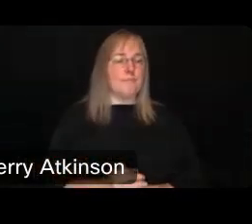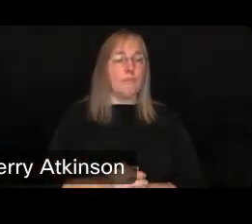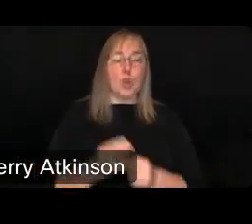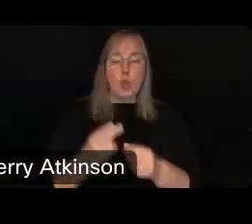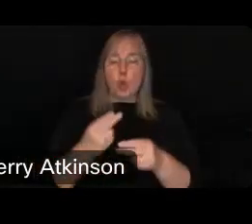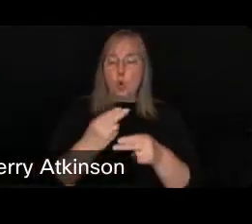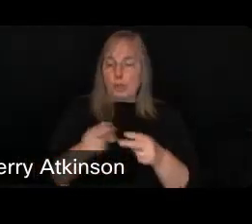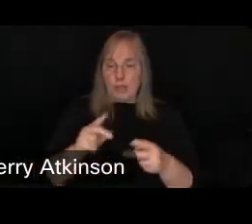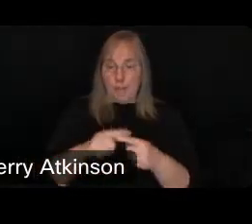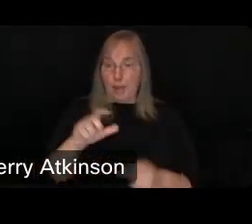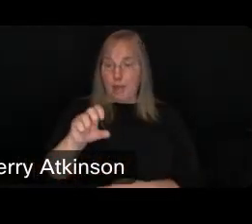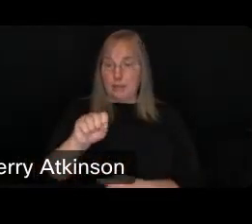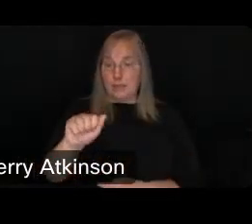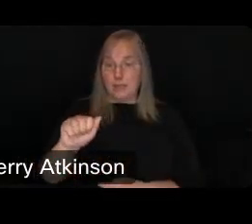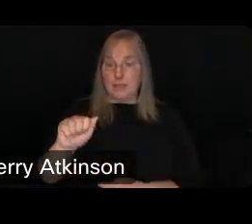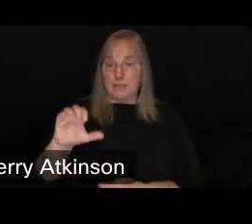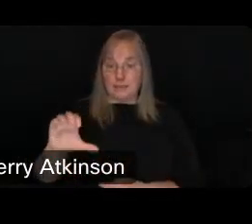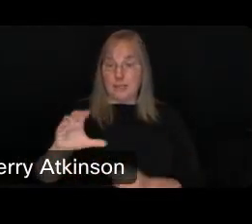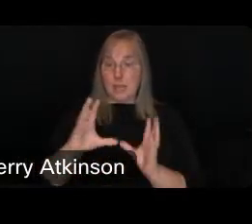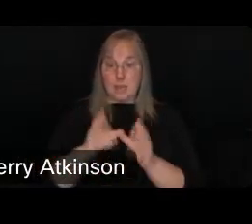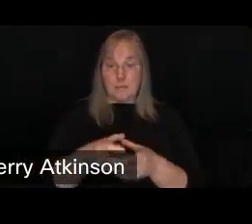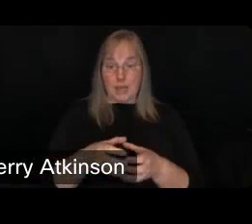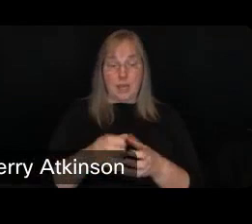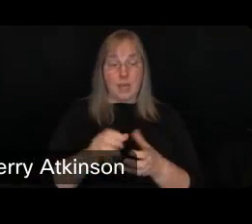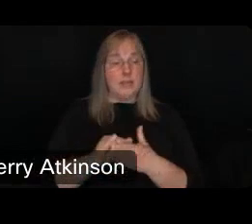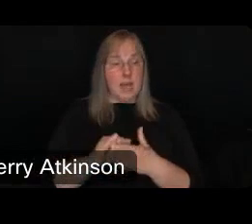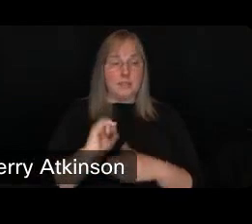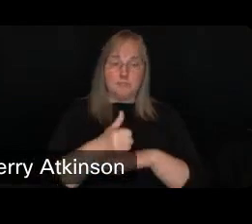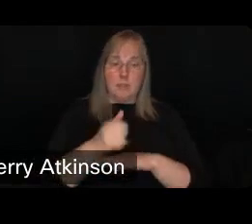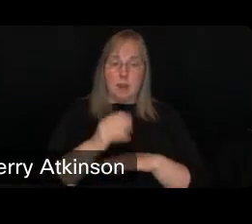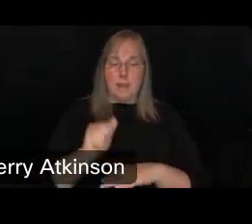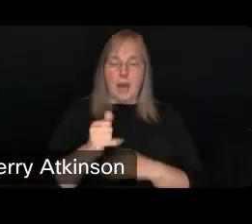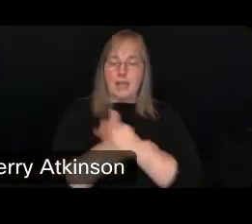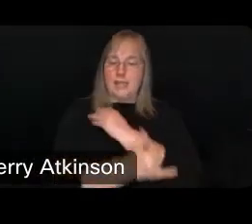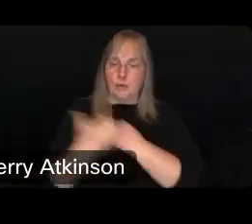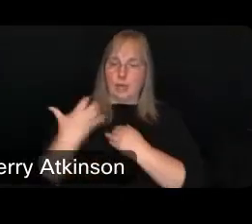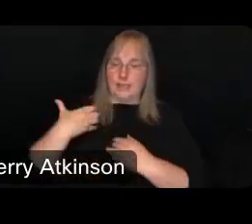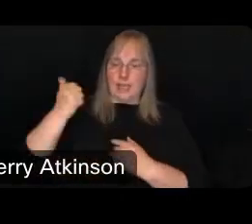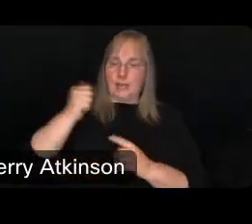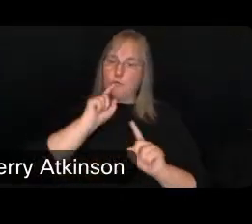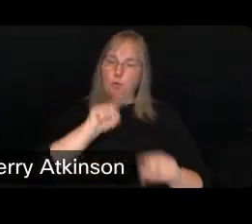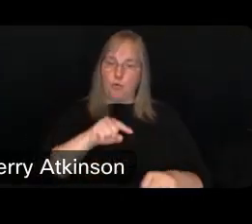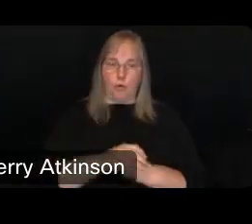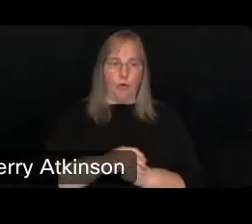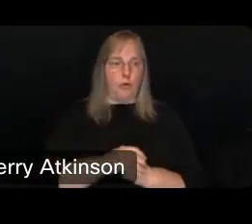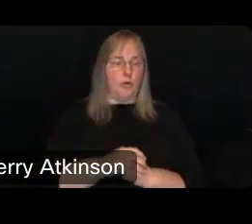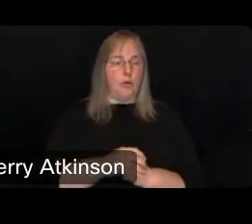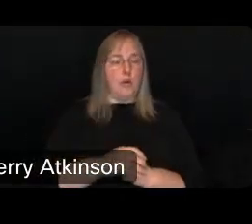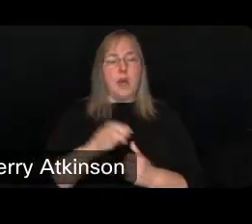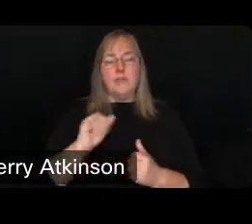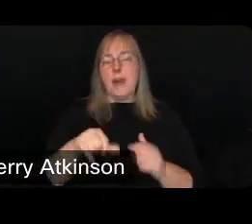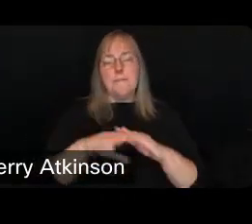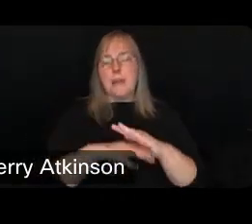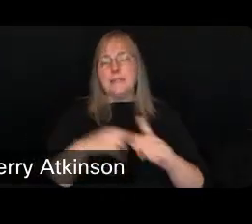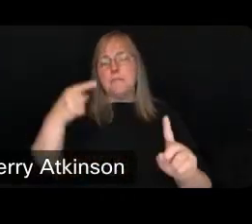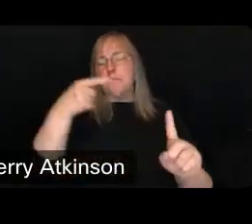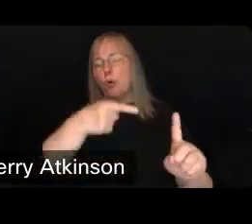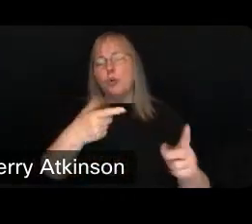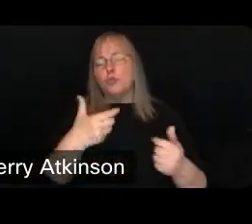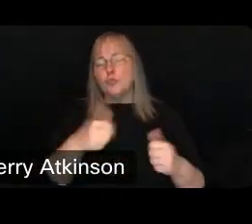the committee. The committee is established by the county executive order. It's essentially trying to offer